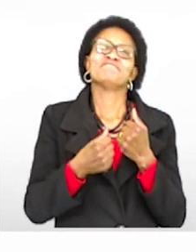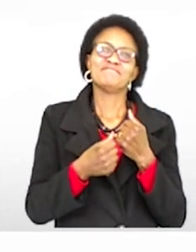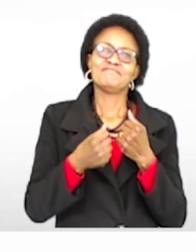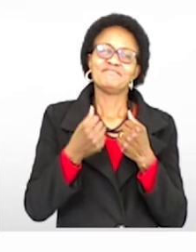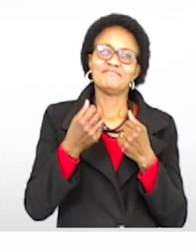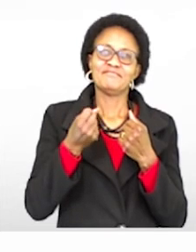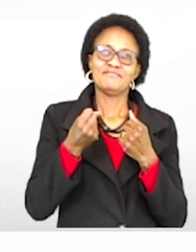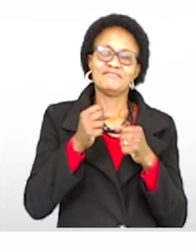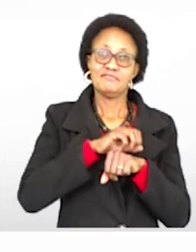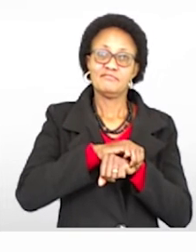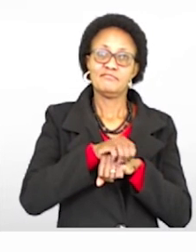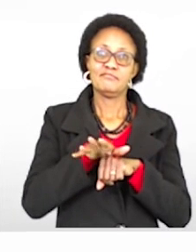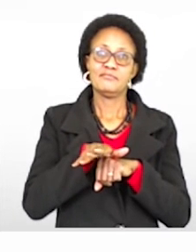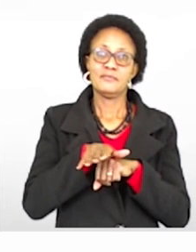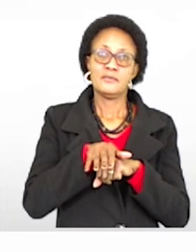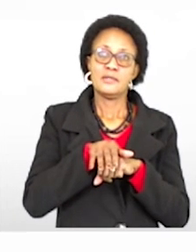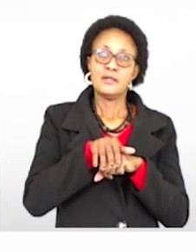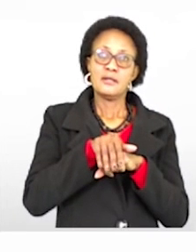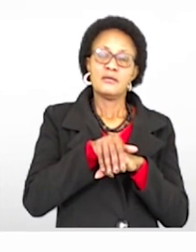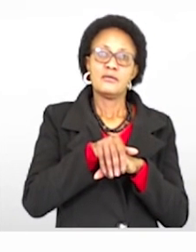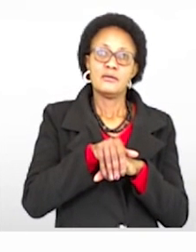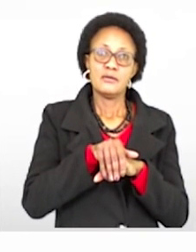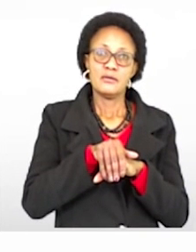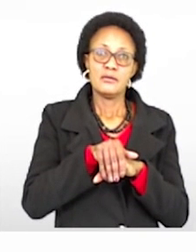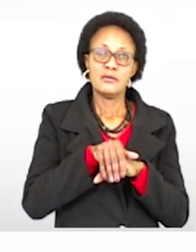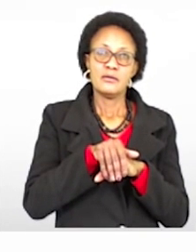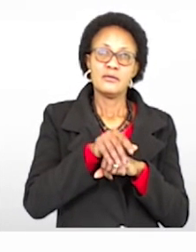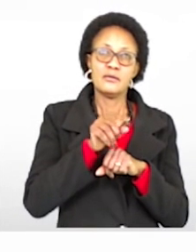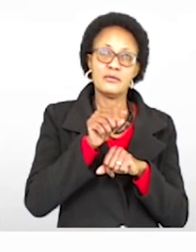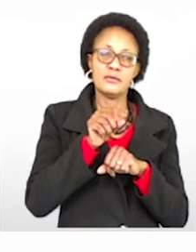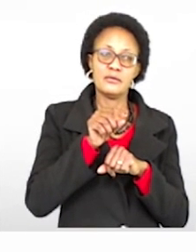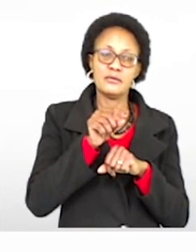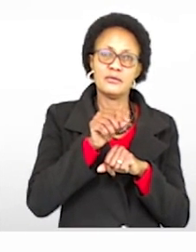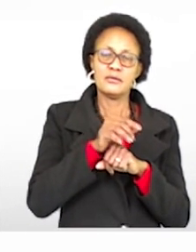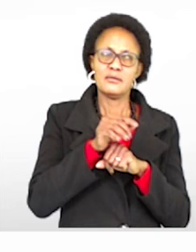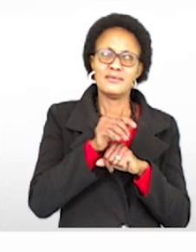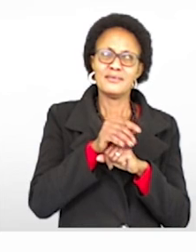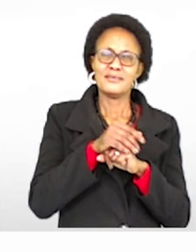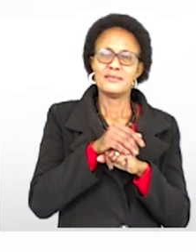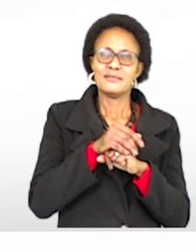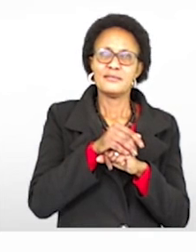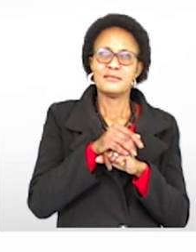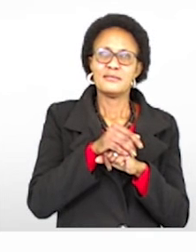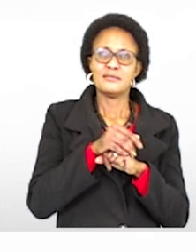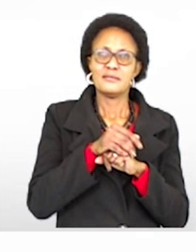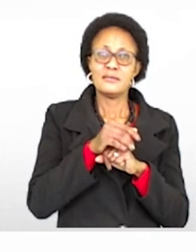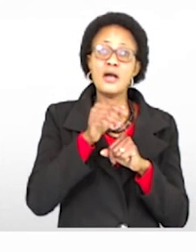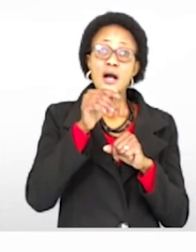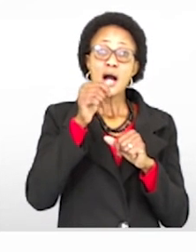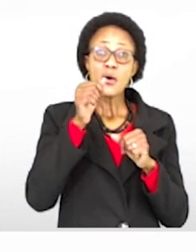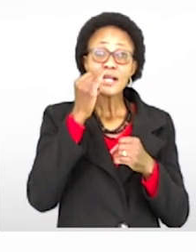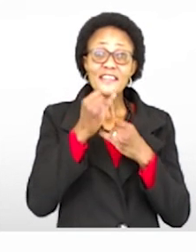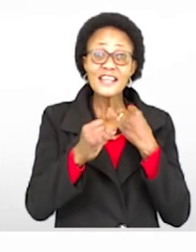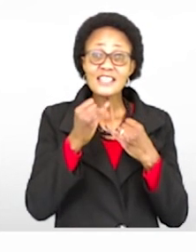has a dot that's leading from one restaurant to the post office. Perhaps they would like